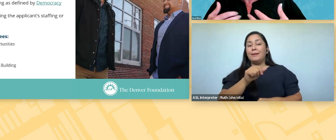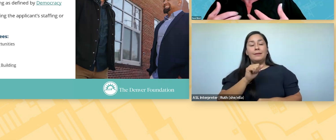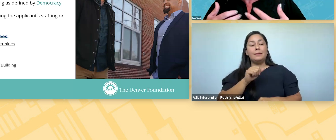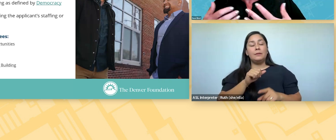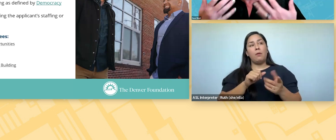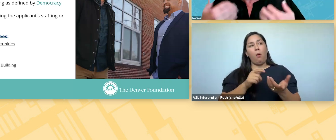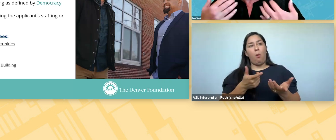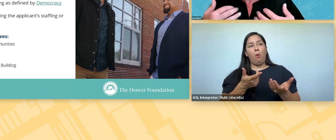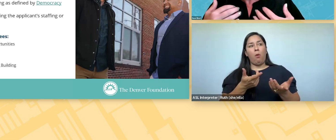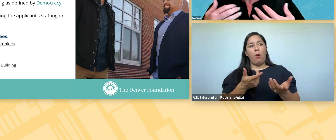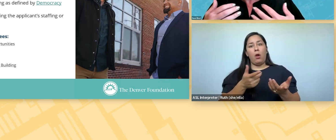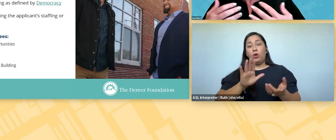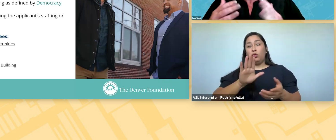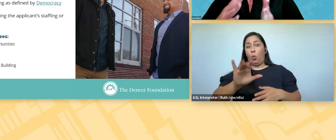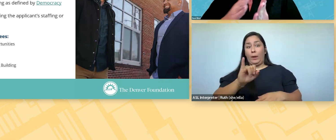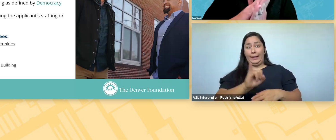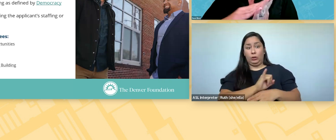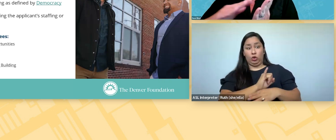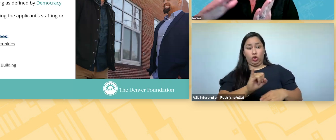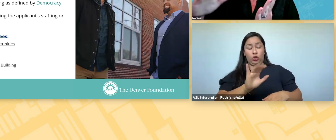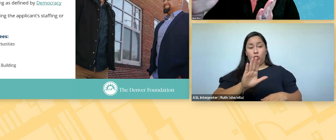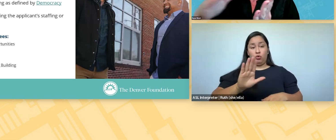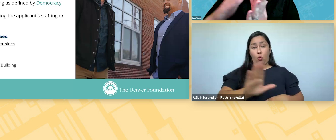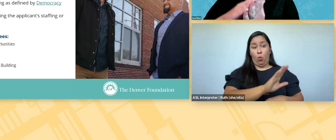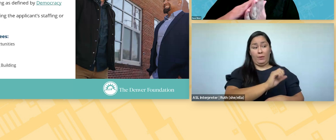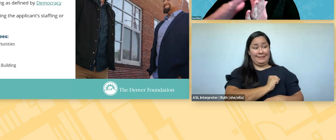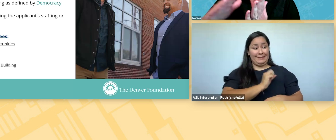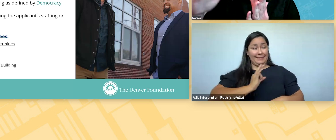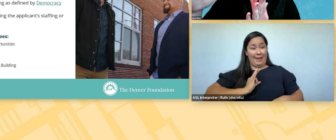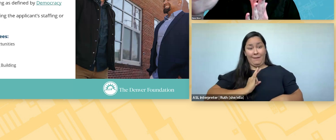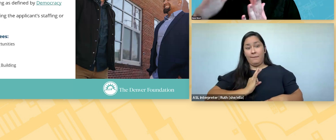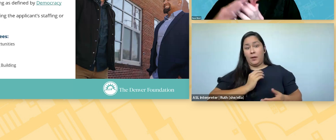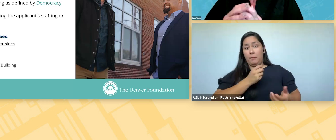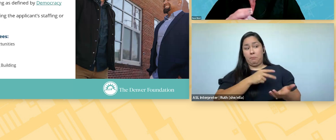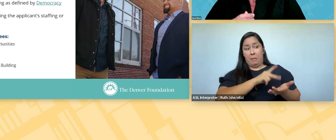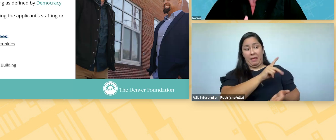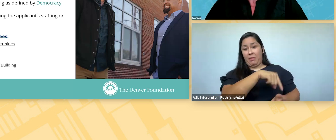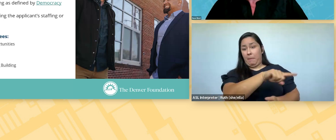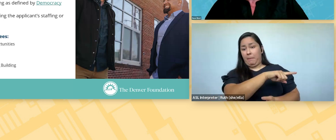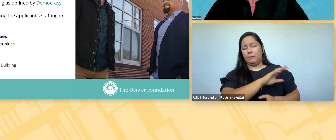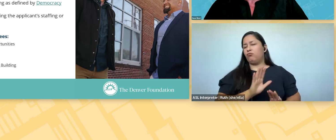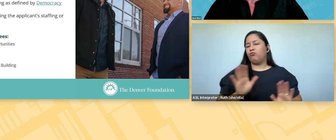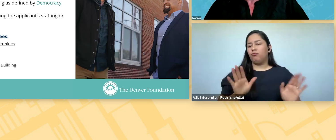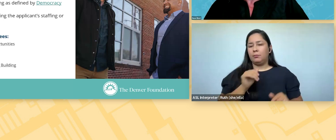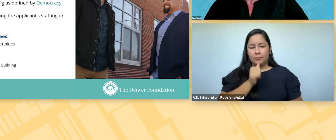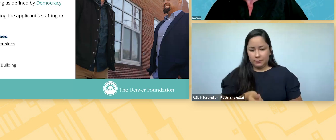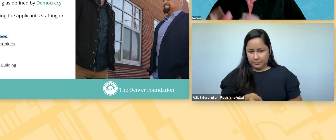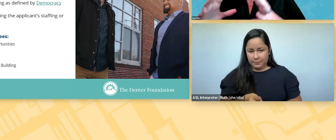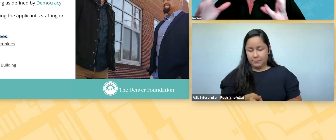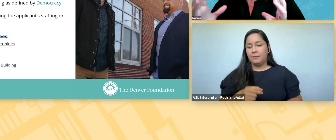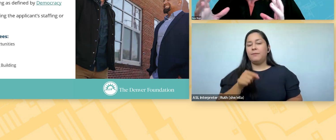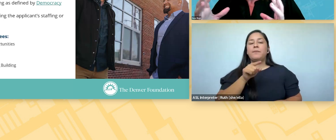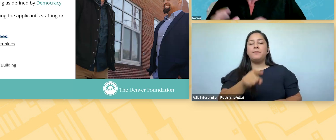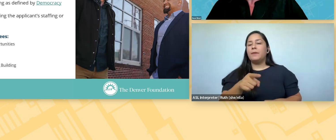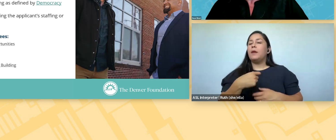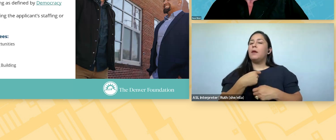own interns or your own staffing. This is really for programs that create pathways into workforce opportunities